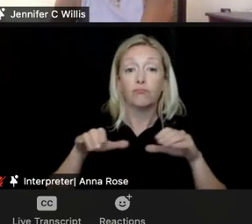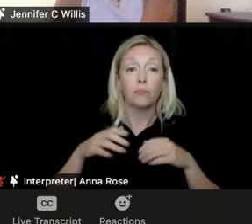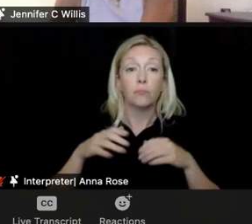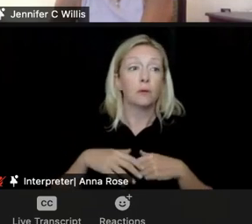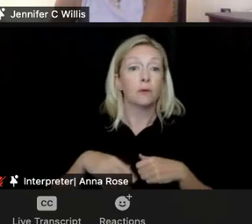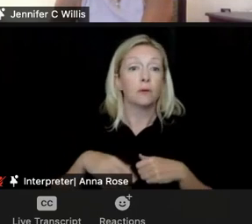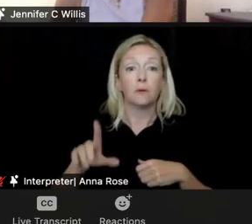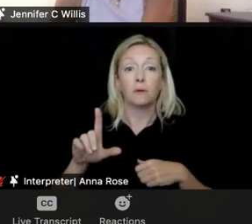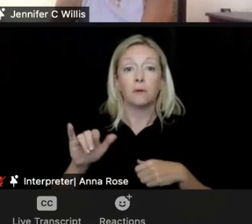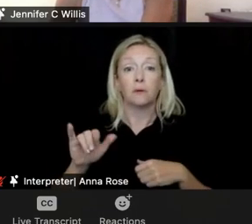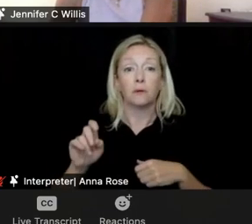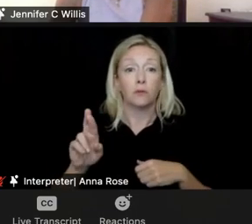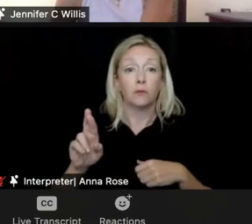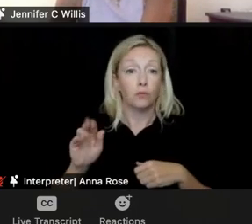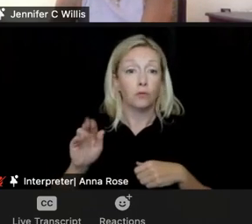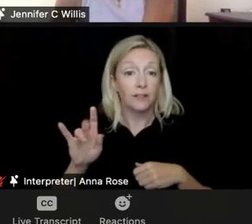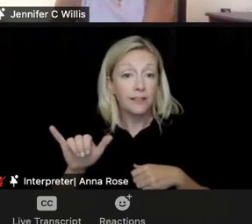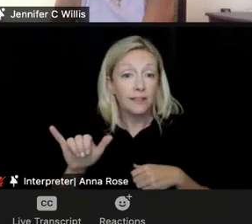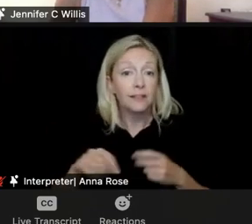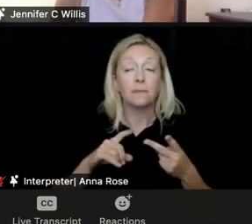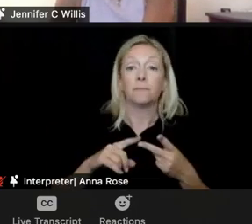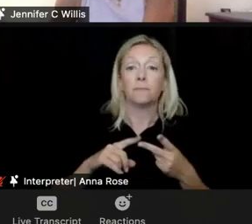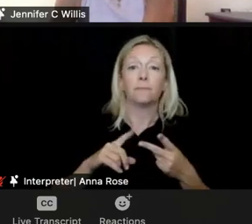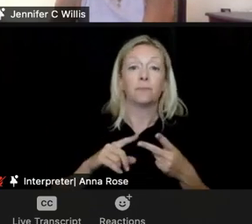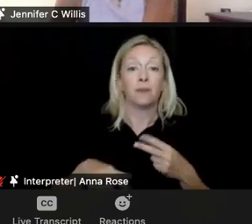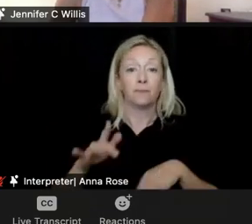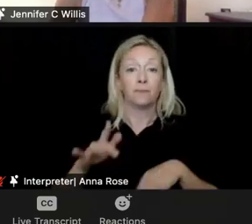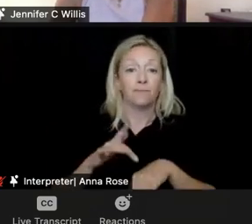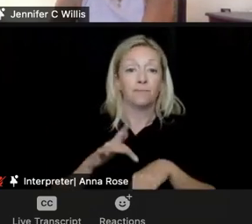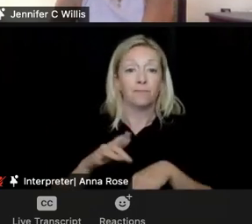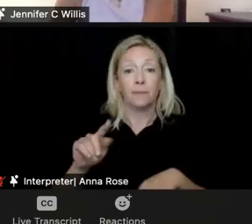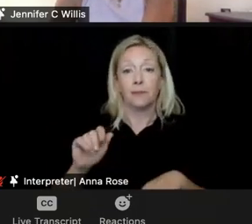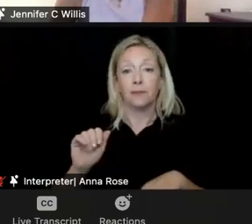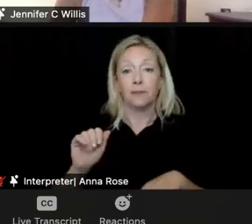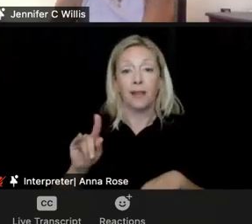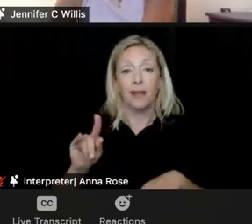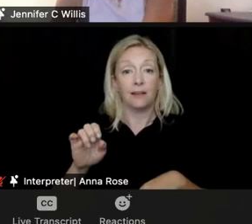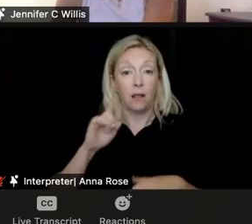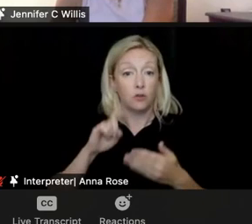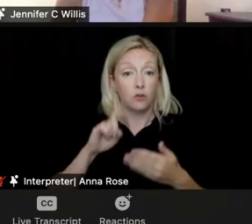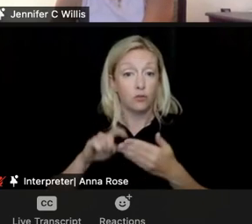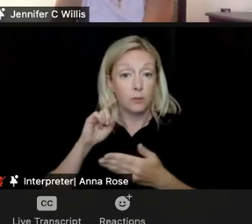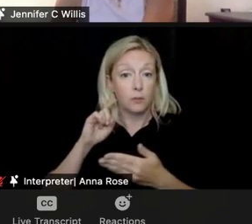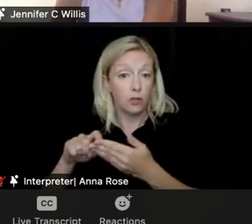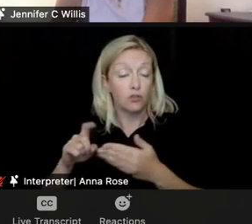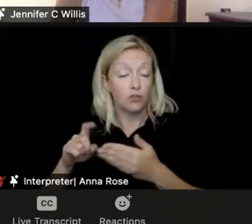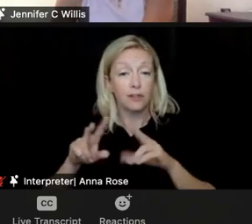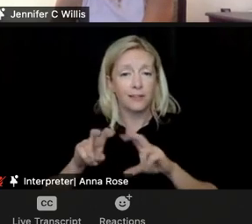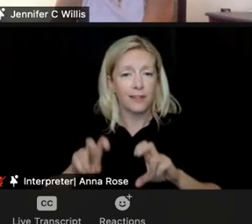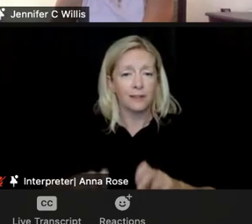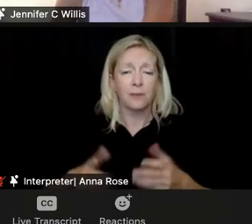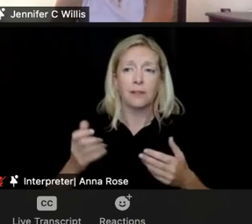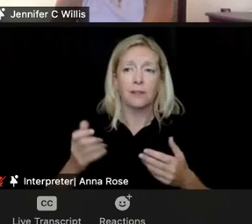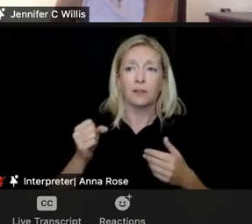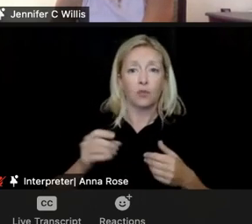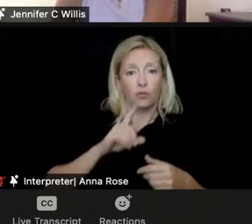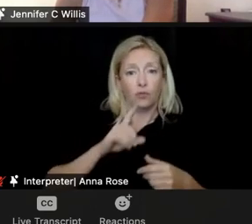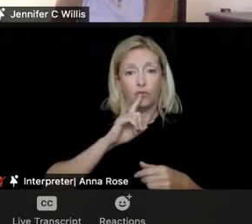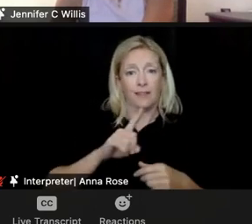literacy assessments, or even tactile discrimination assessments. So when you speak about student-centered assessment, that